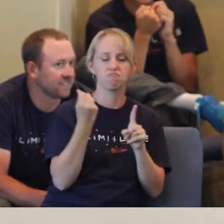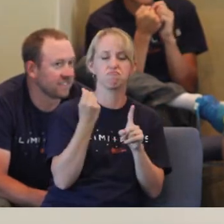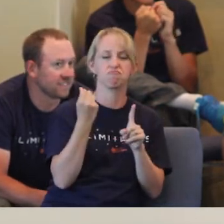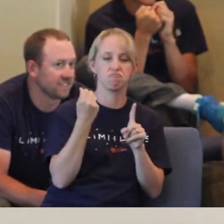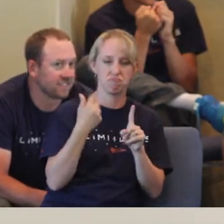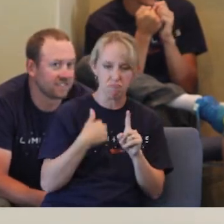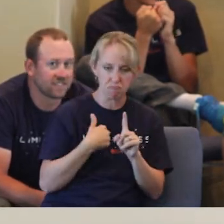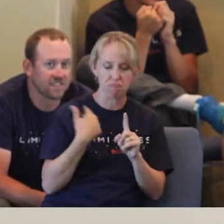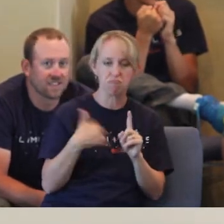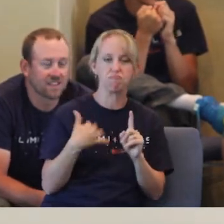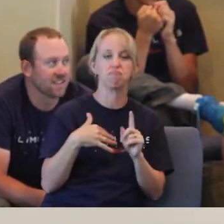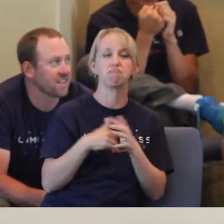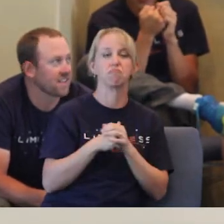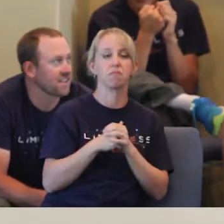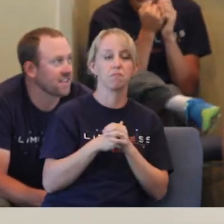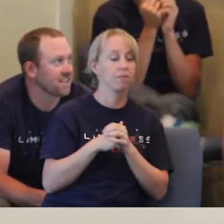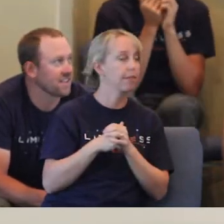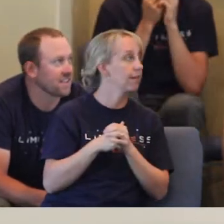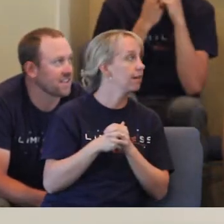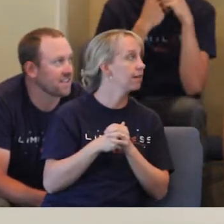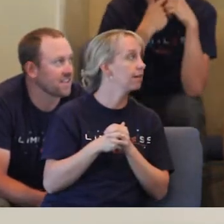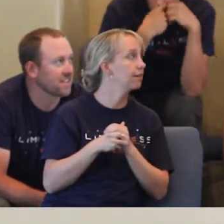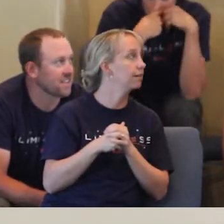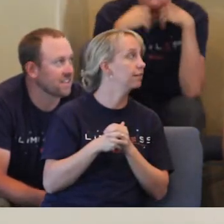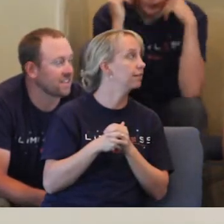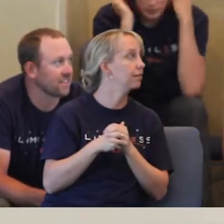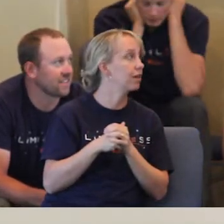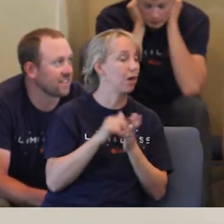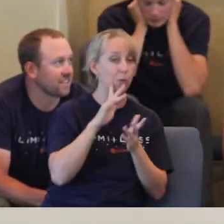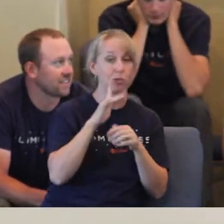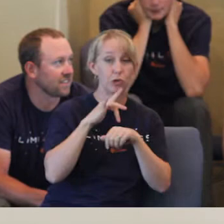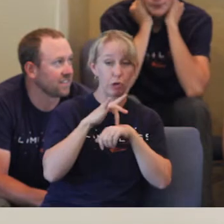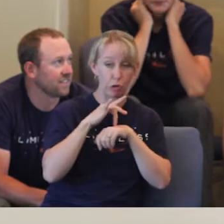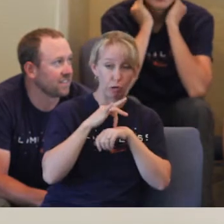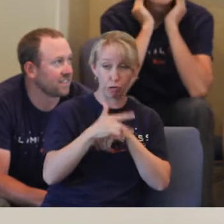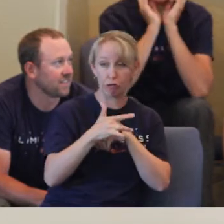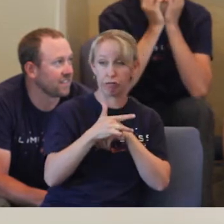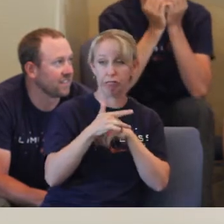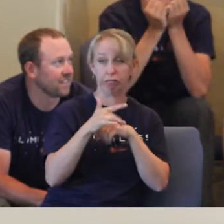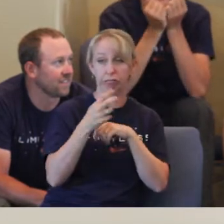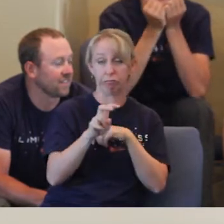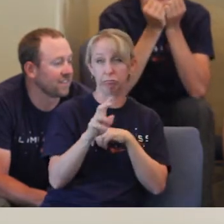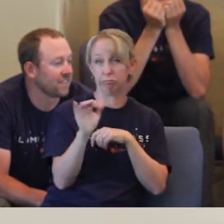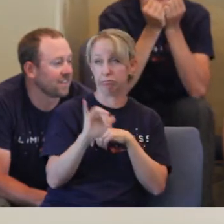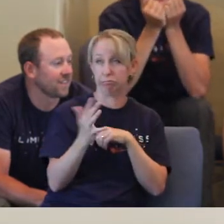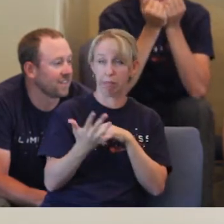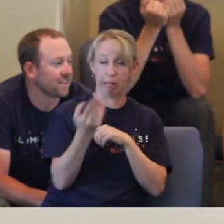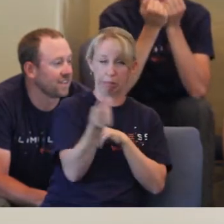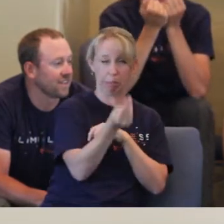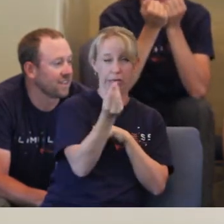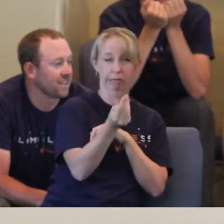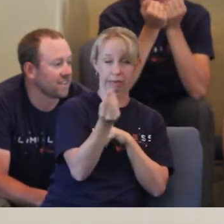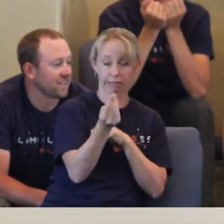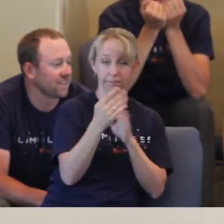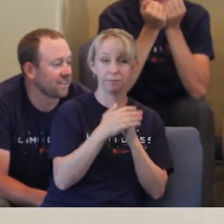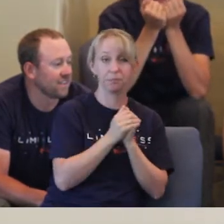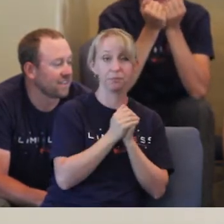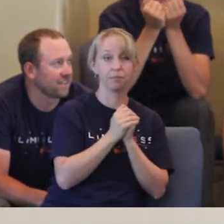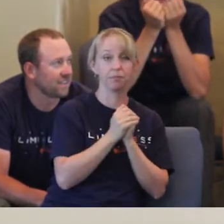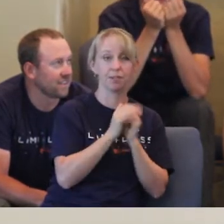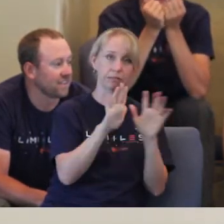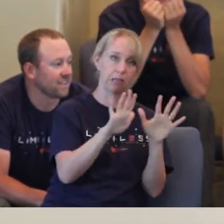World Changers, and one thing that like popped out at me was like, it was like really early on,